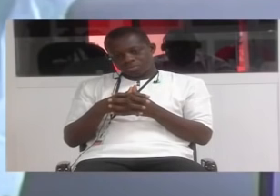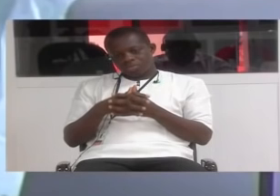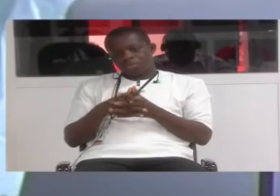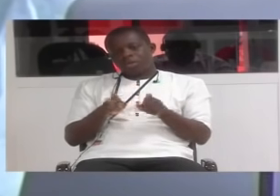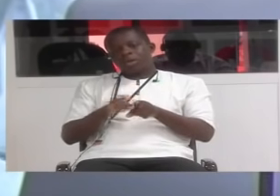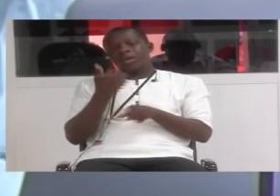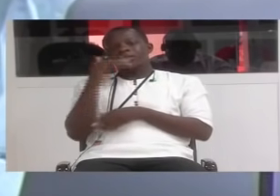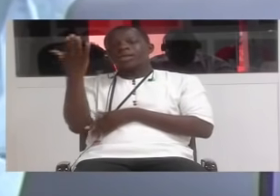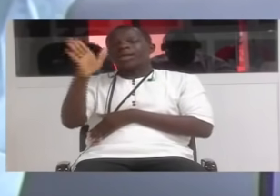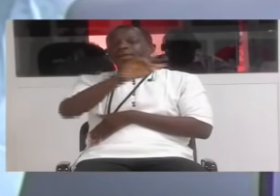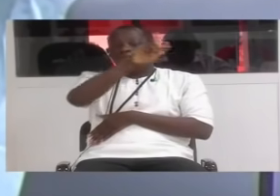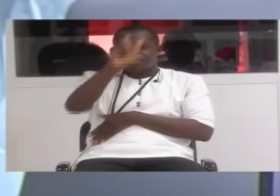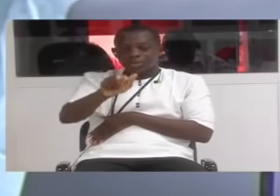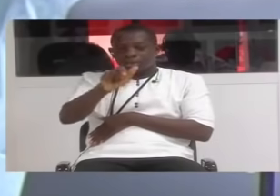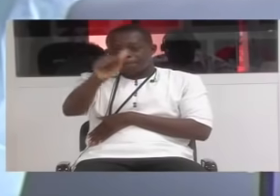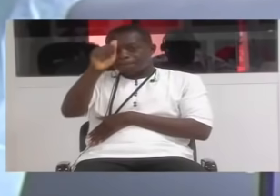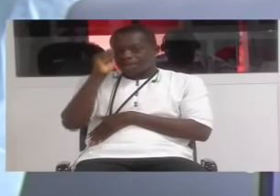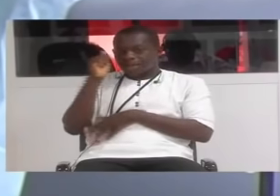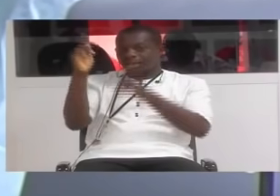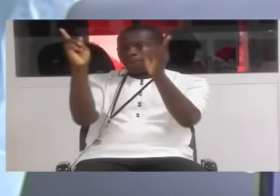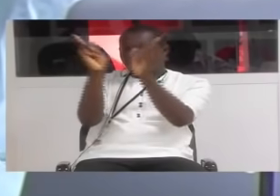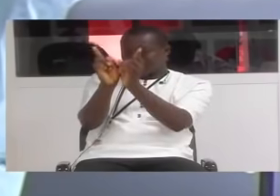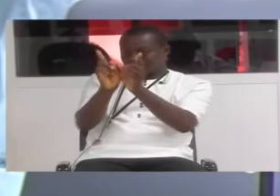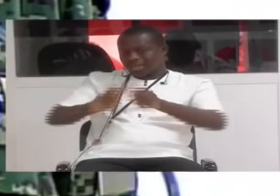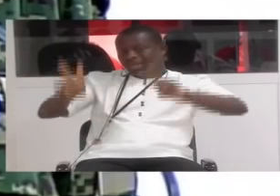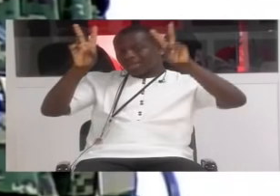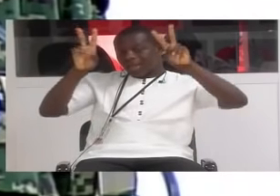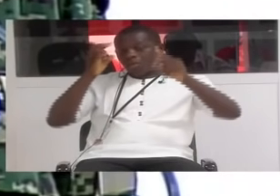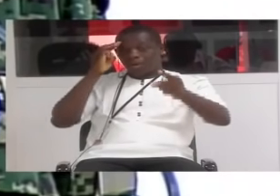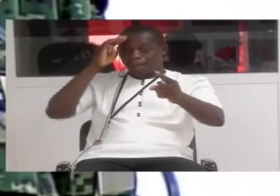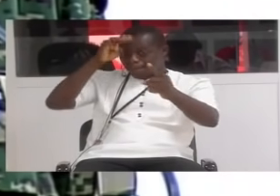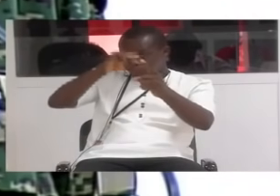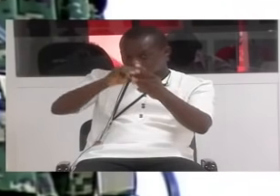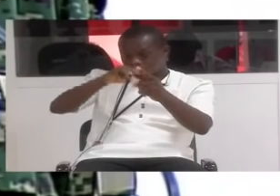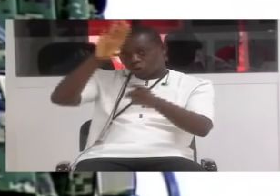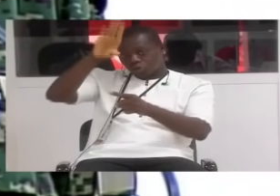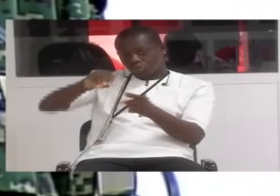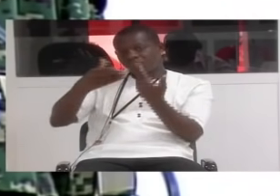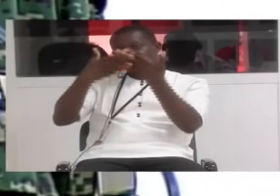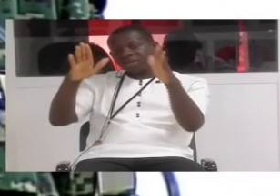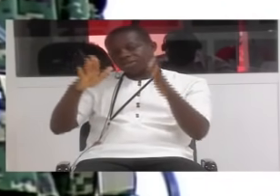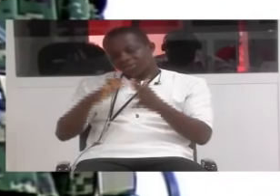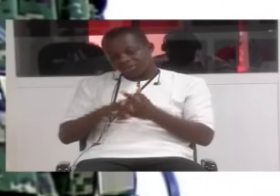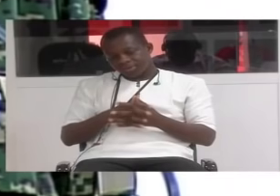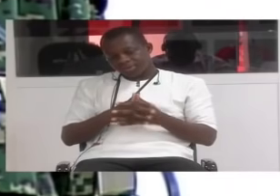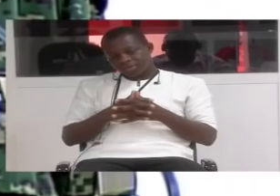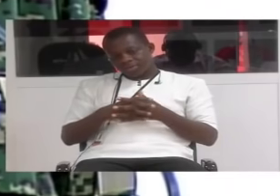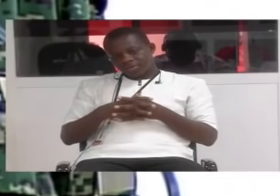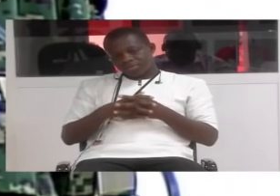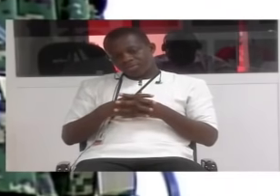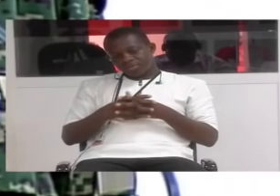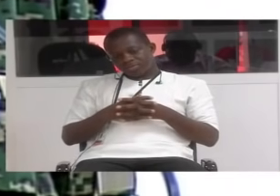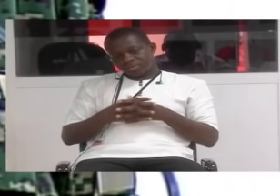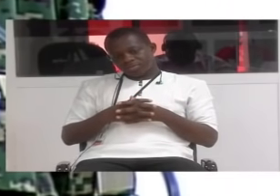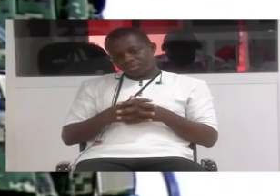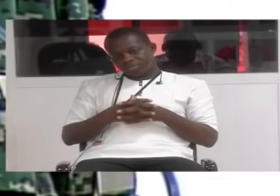Anybody go back to Yaya Jamme to tell him that the mission was executed? Ndax amna kepa kena ko xamne delu na ca Yaya Jamme